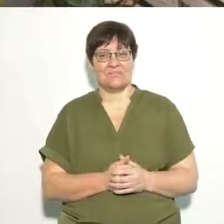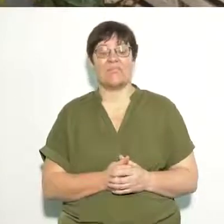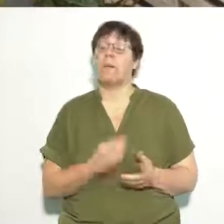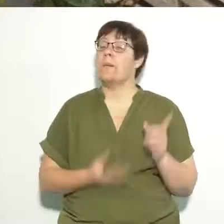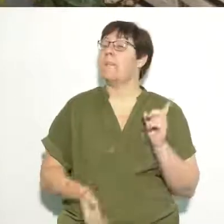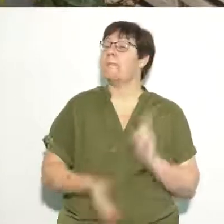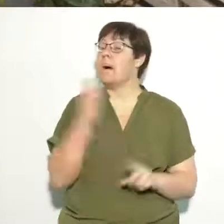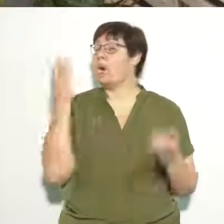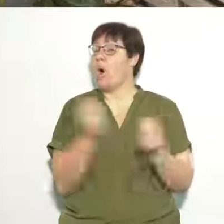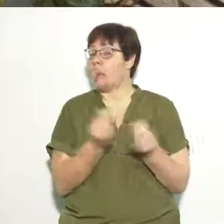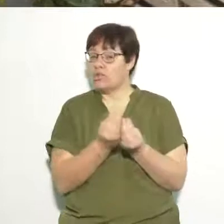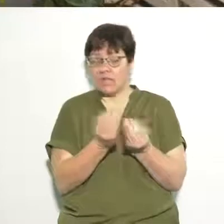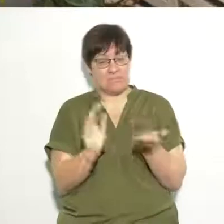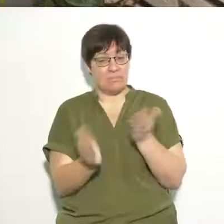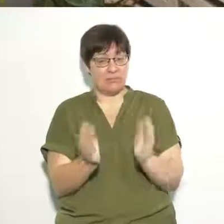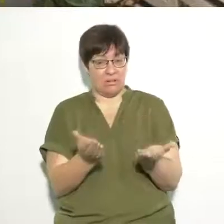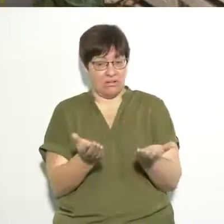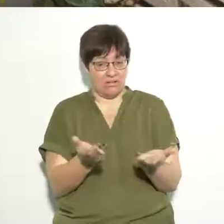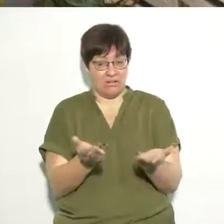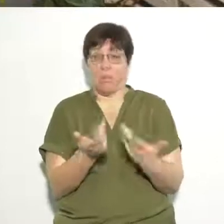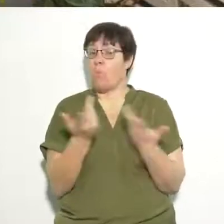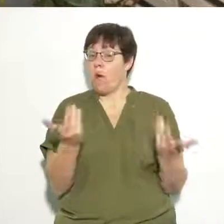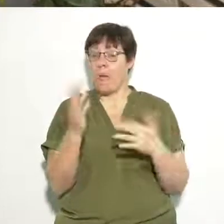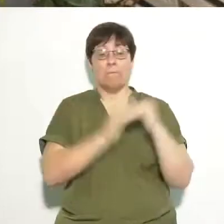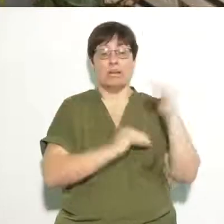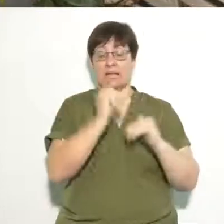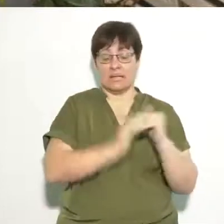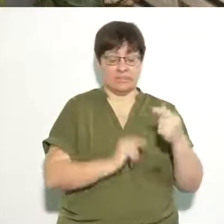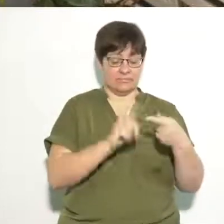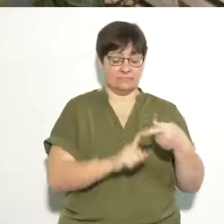find symmetrical objects in buildings,